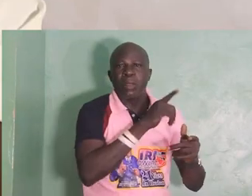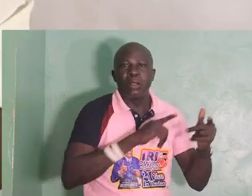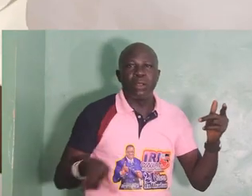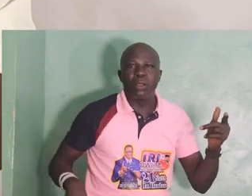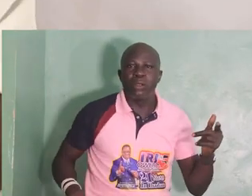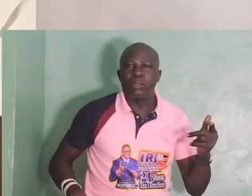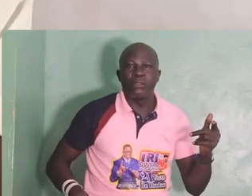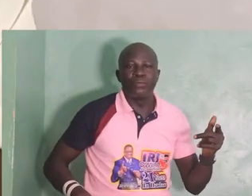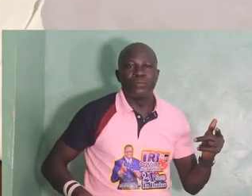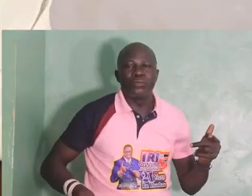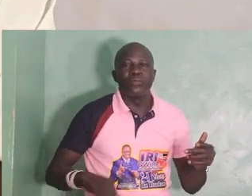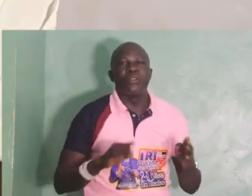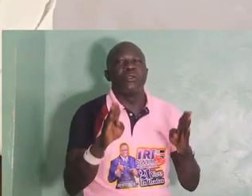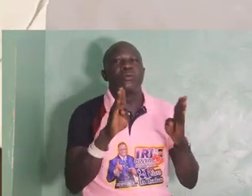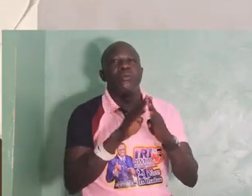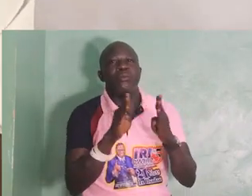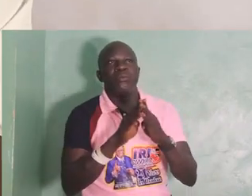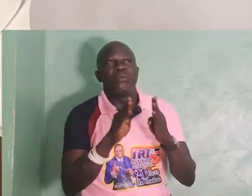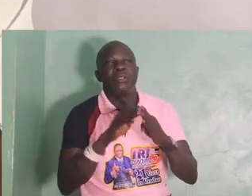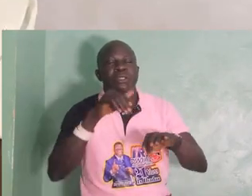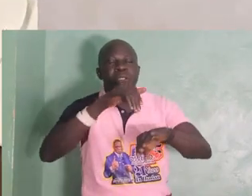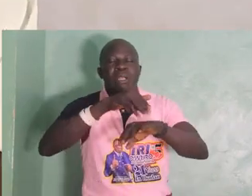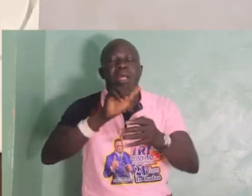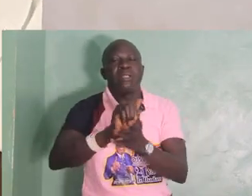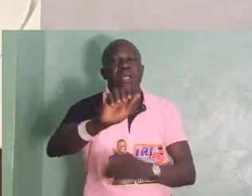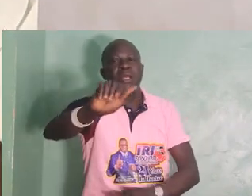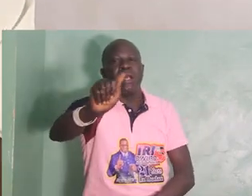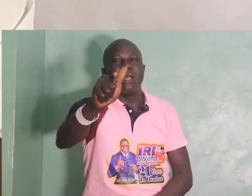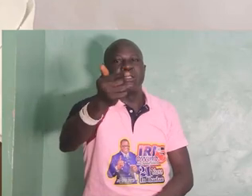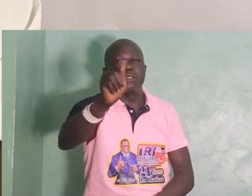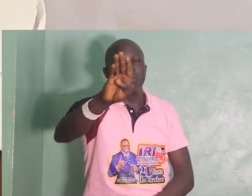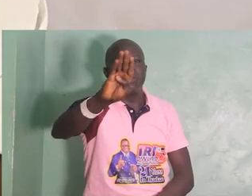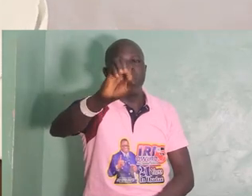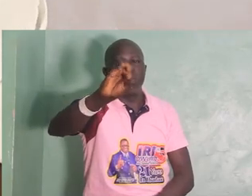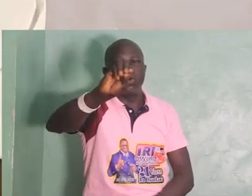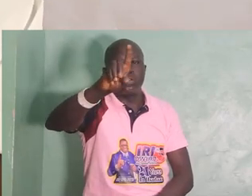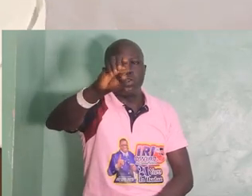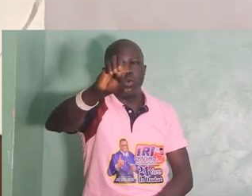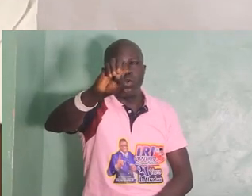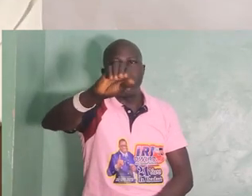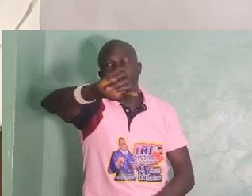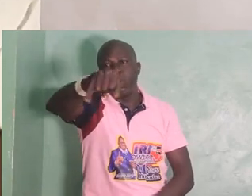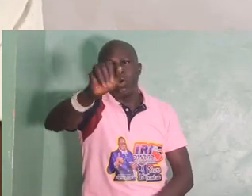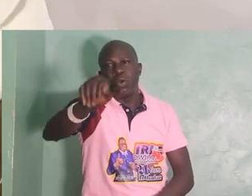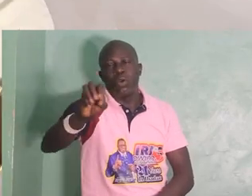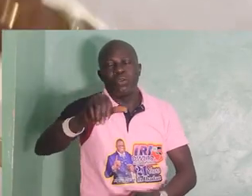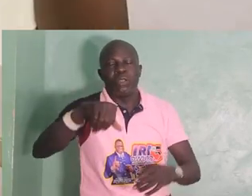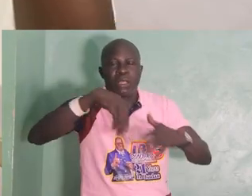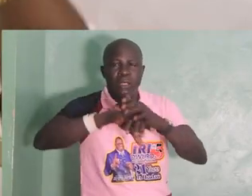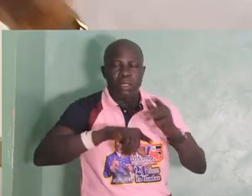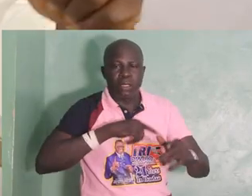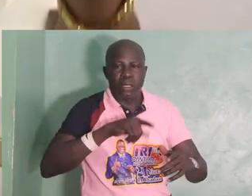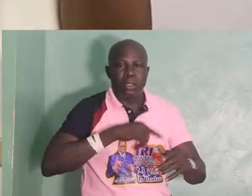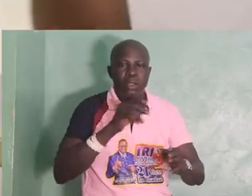Jesus name my Lord. Ipade wa ni agbado laaro yi. There will be program in agbado oja this morning. Ni ilu Eko. In Lagos this morning.